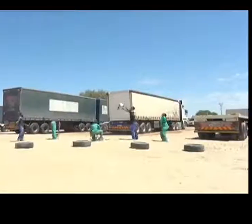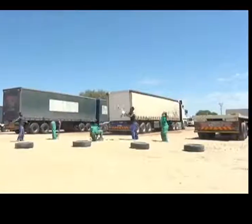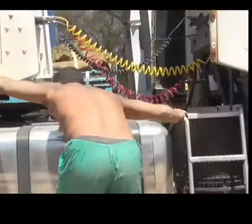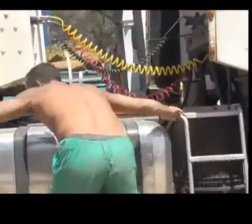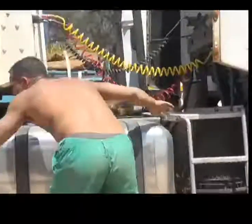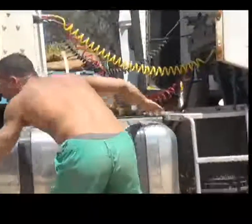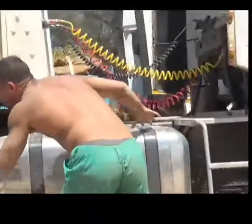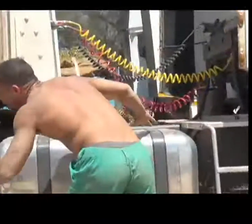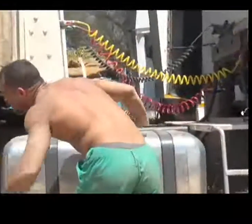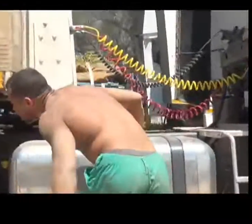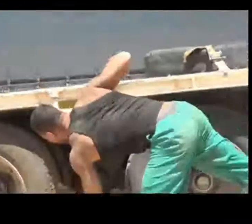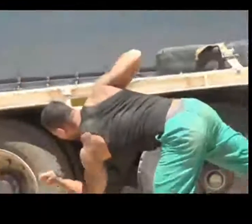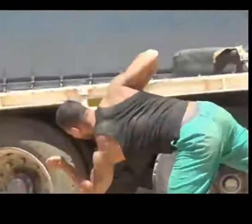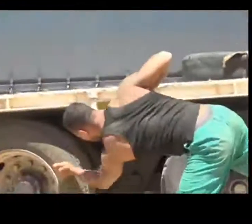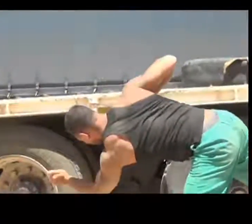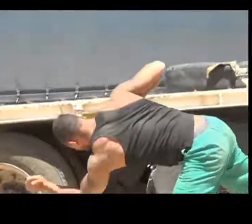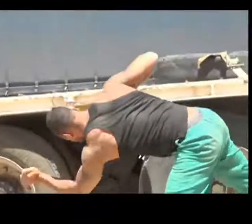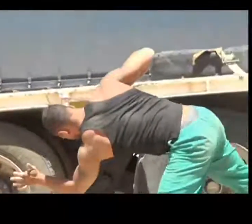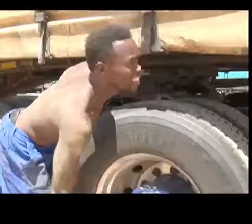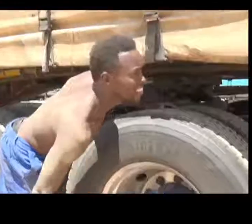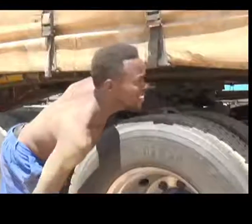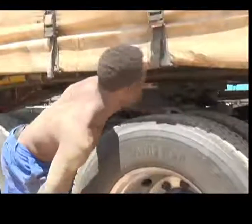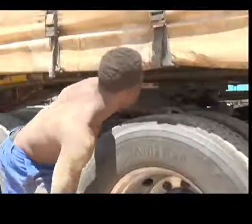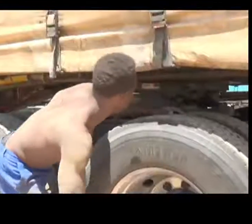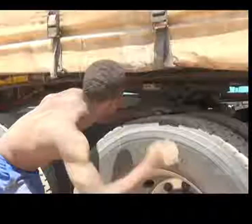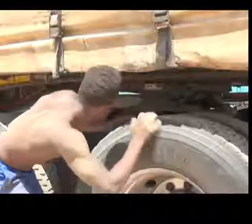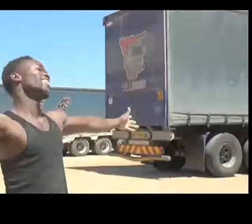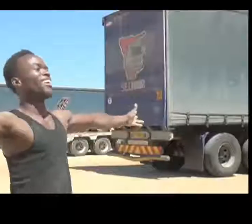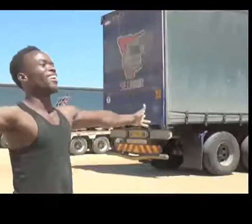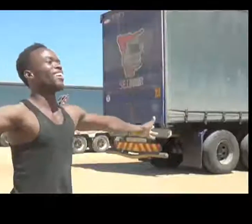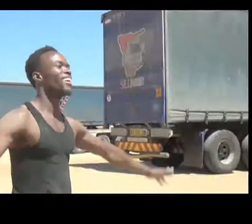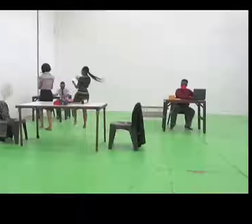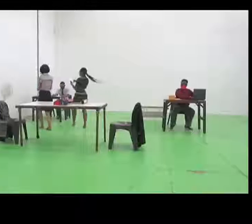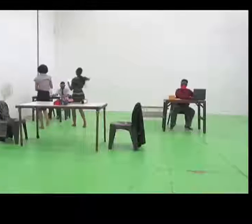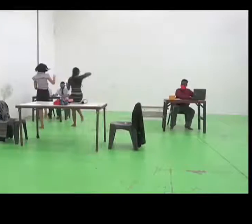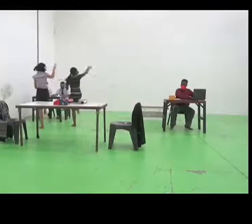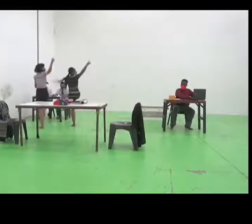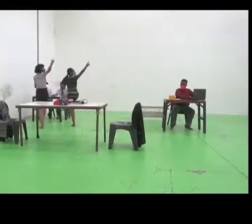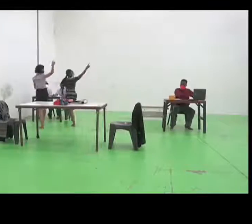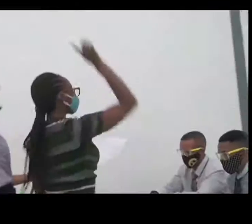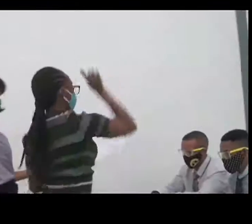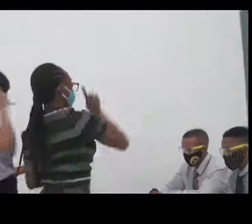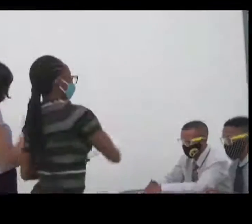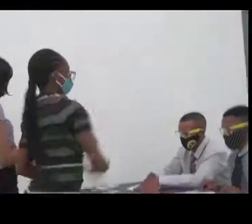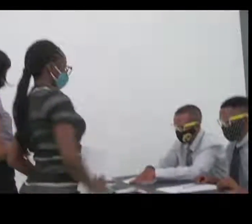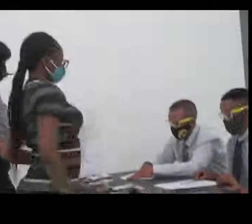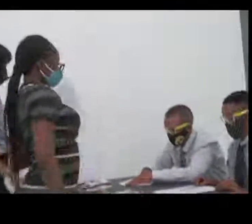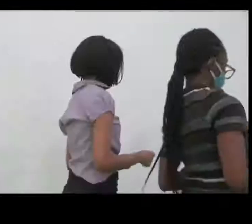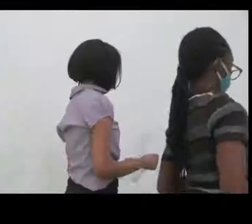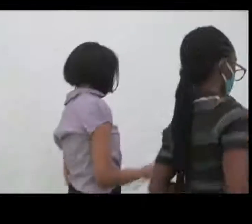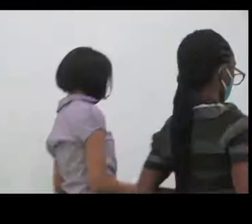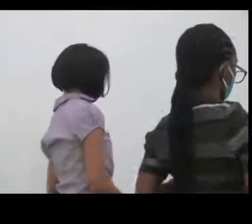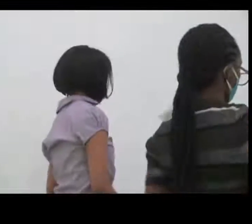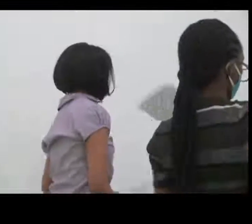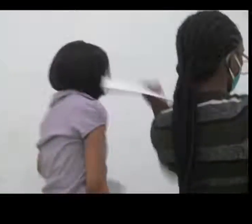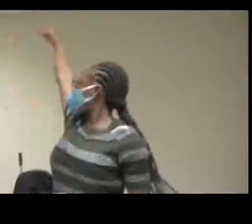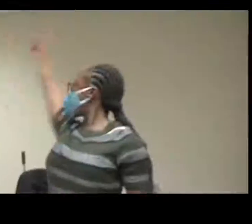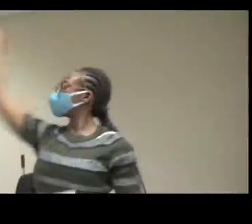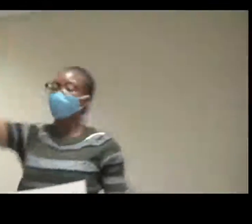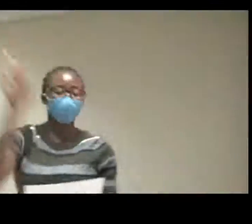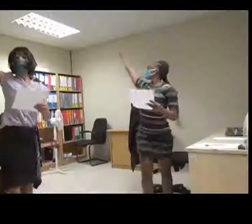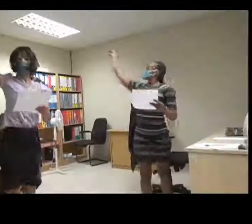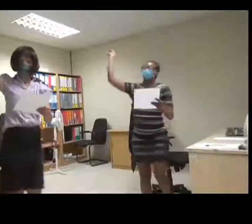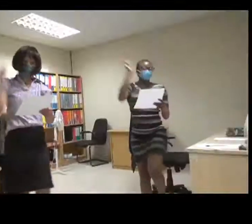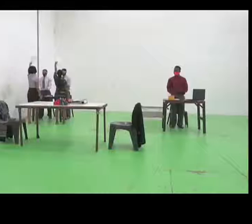sanity. You brought the goods. Bankers and offices, we